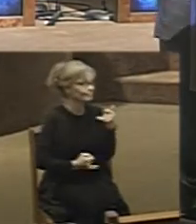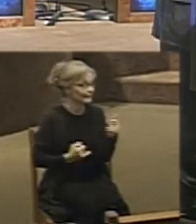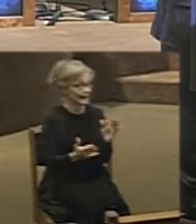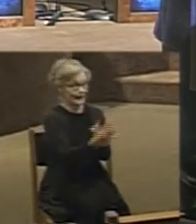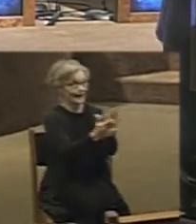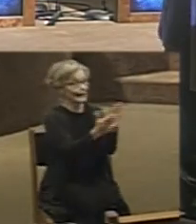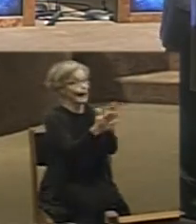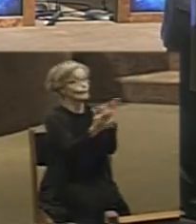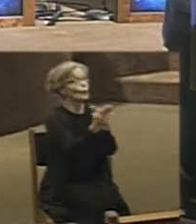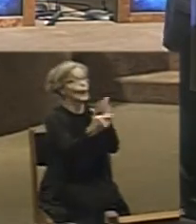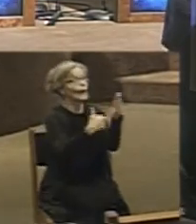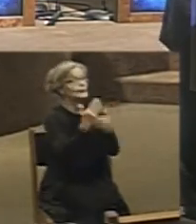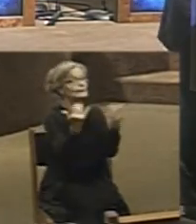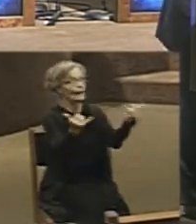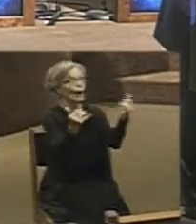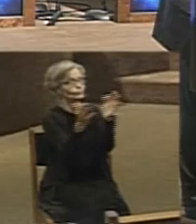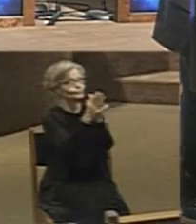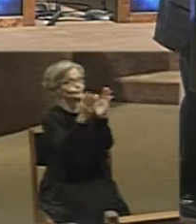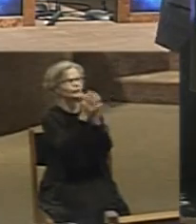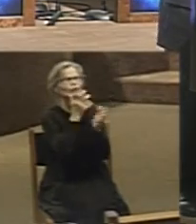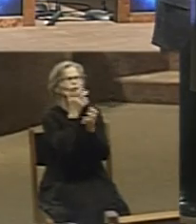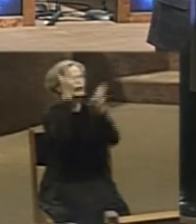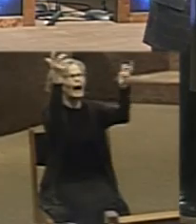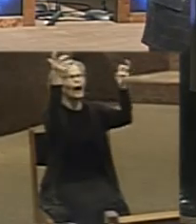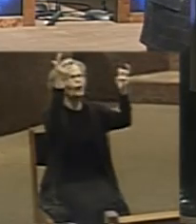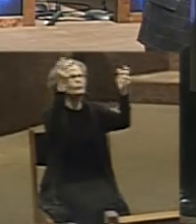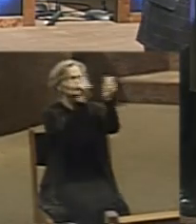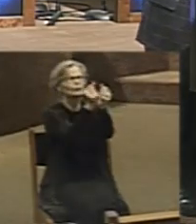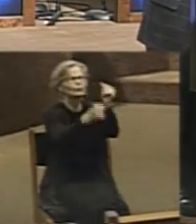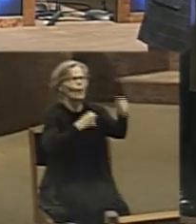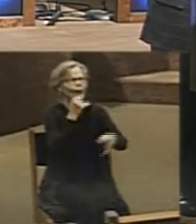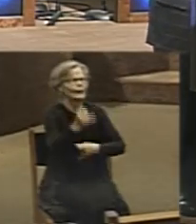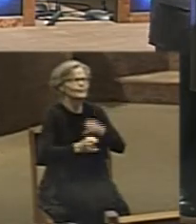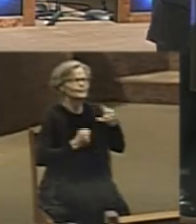Clap your hands and shout unto God.